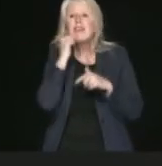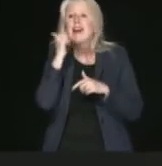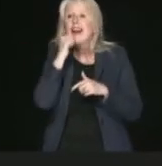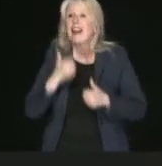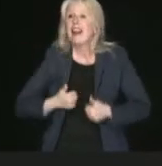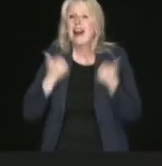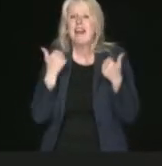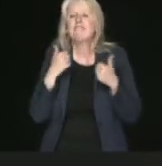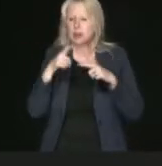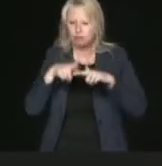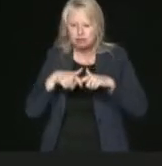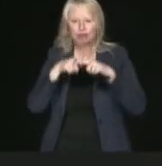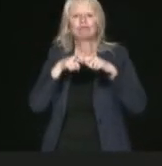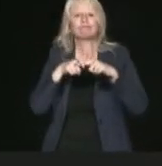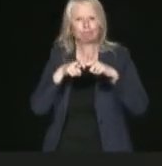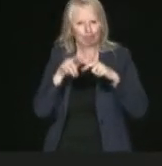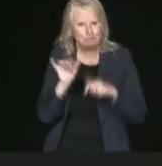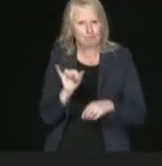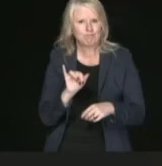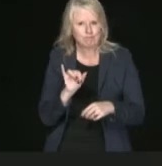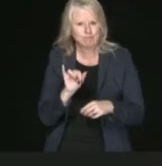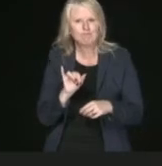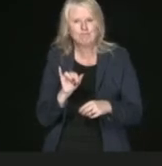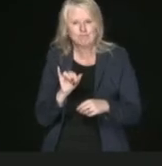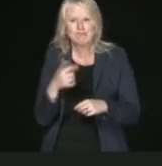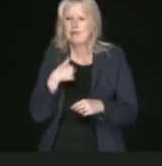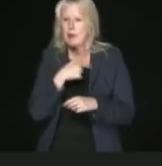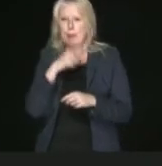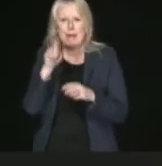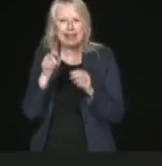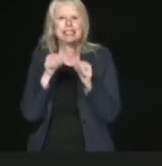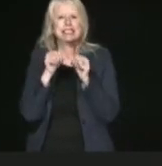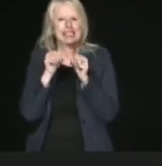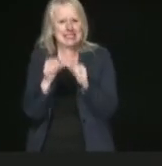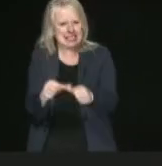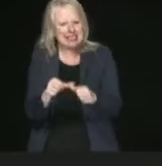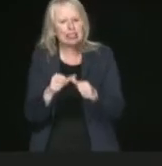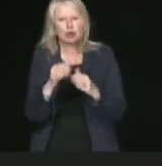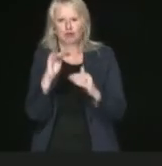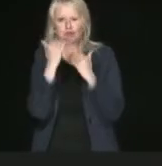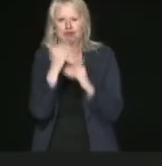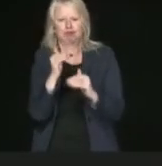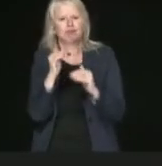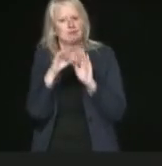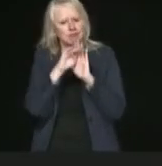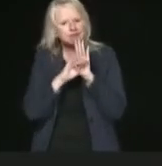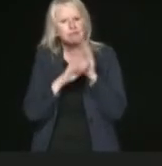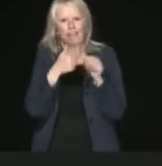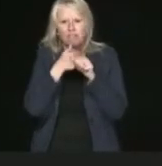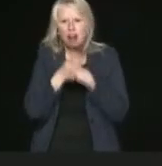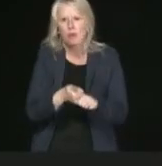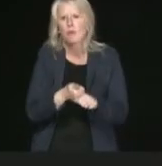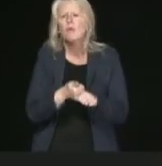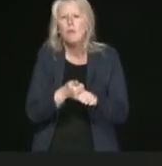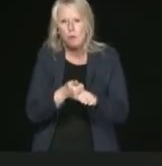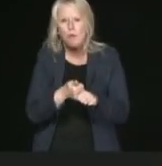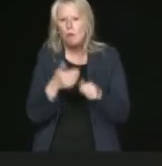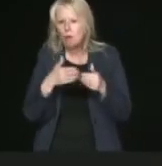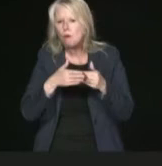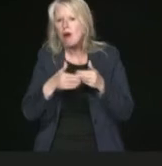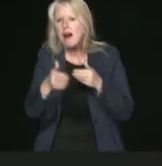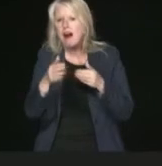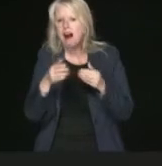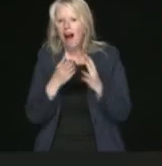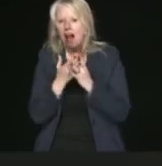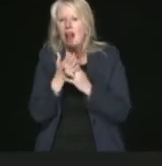as Canadians, and we will have to continue to do that until we come through this